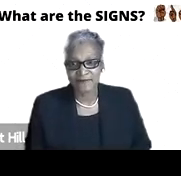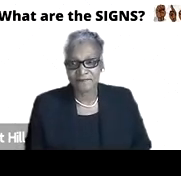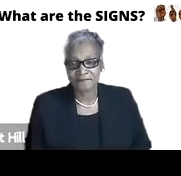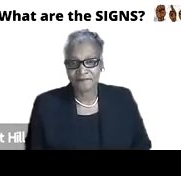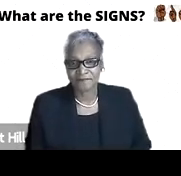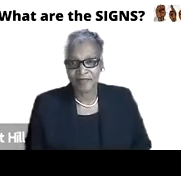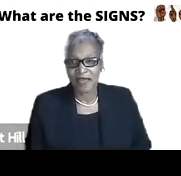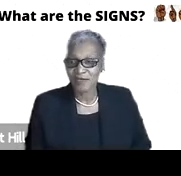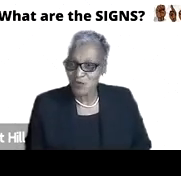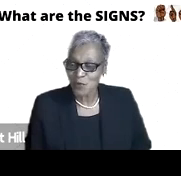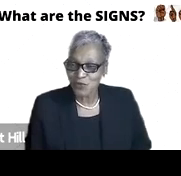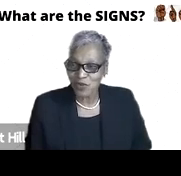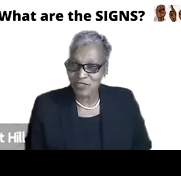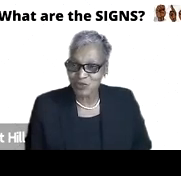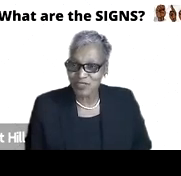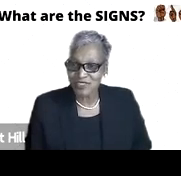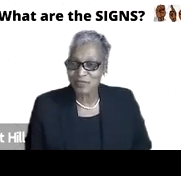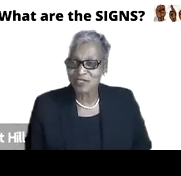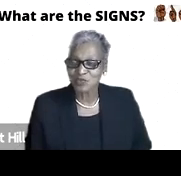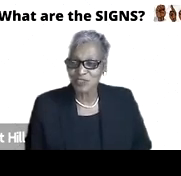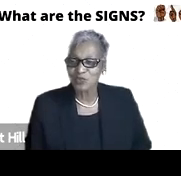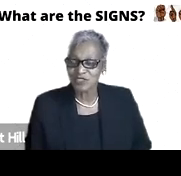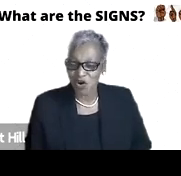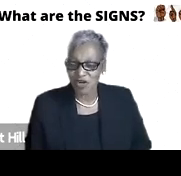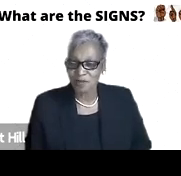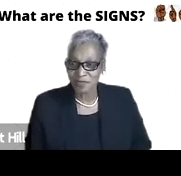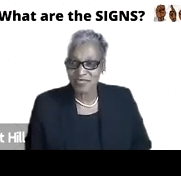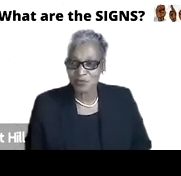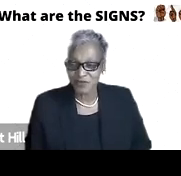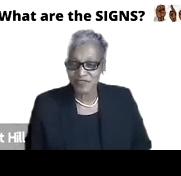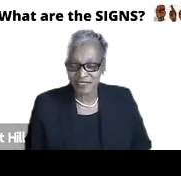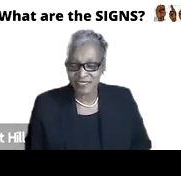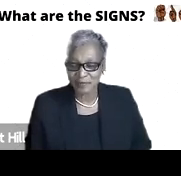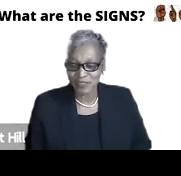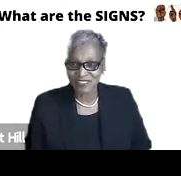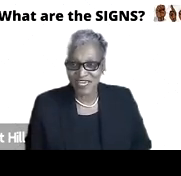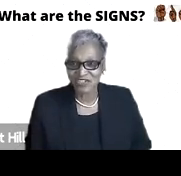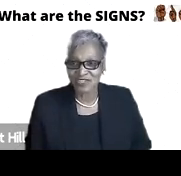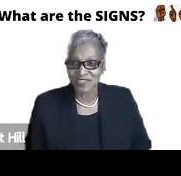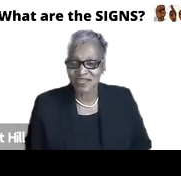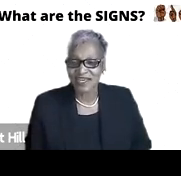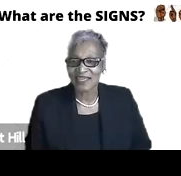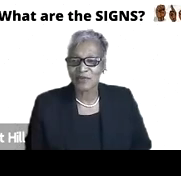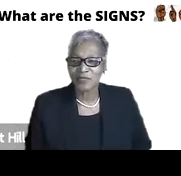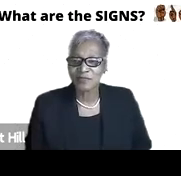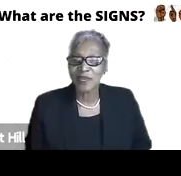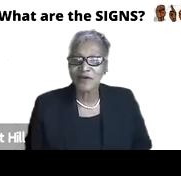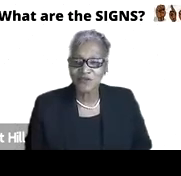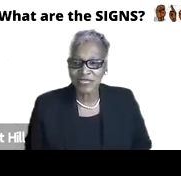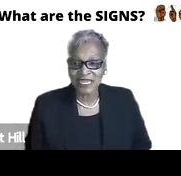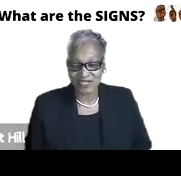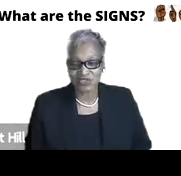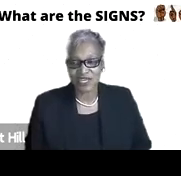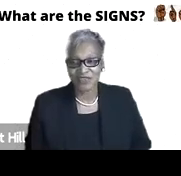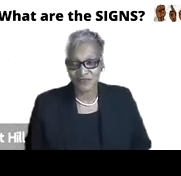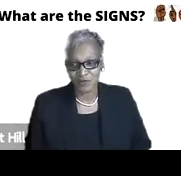screen. I do hope you all enjoy this because once we are completed with the presentation, there'll be some